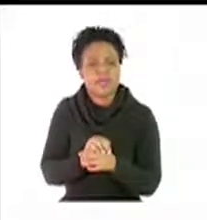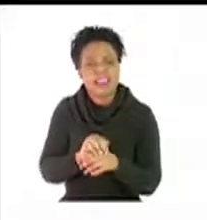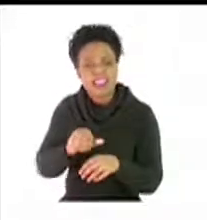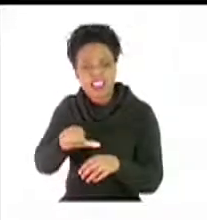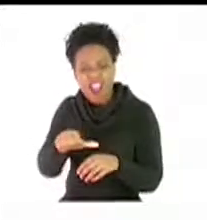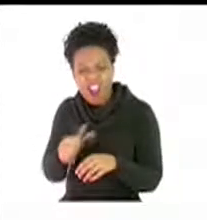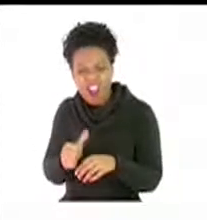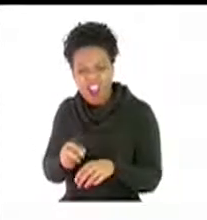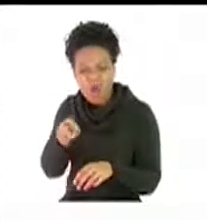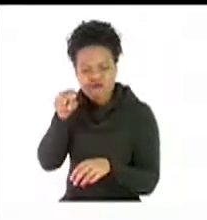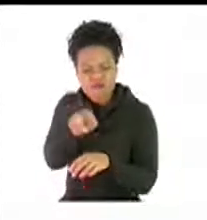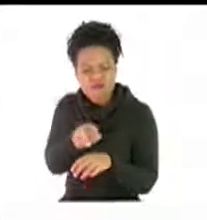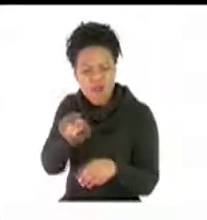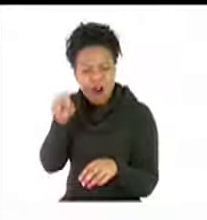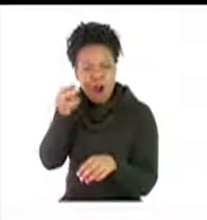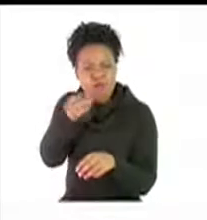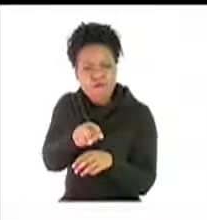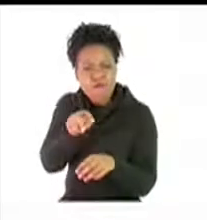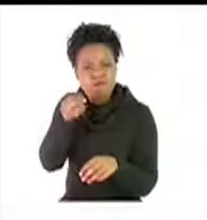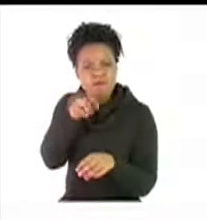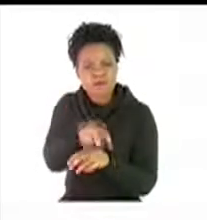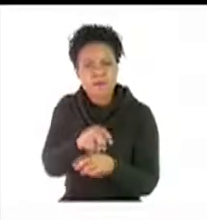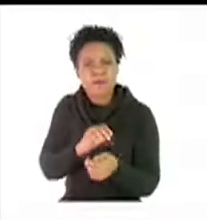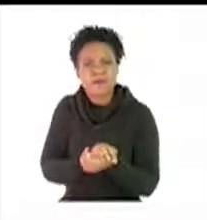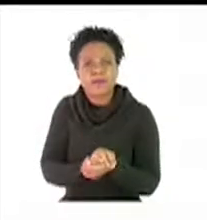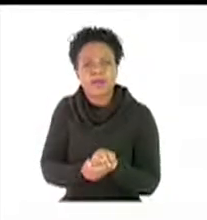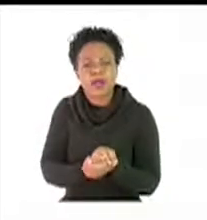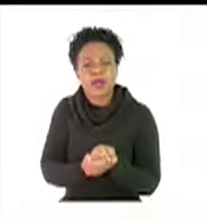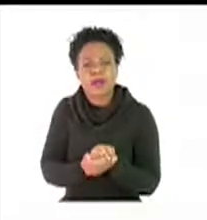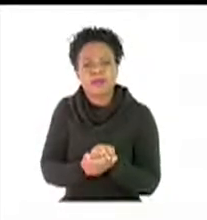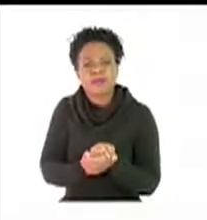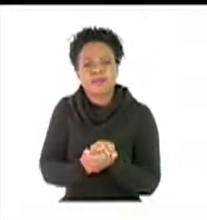No sooner had he reached the bottom